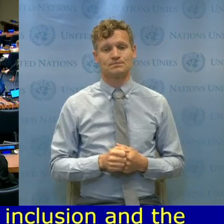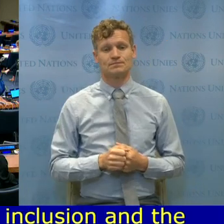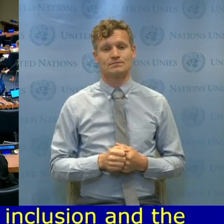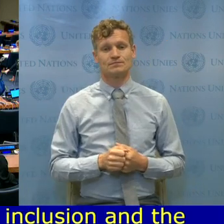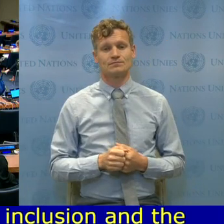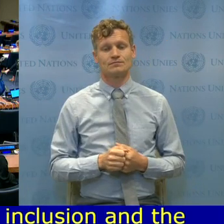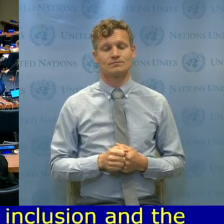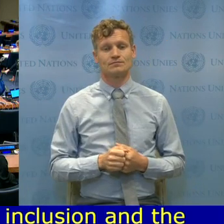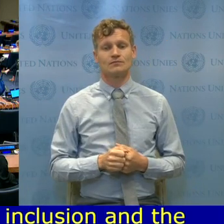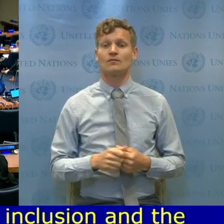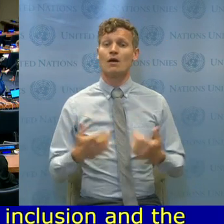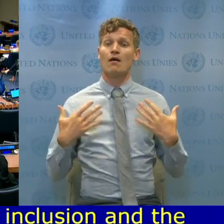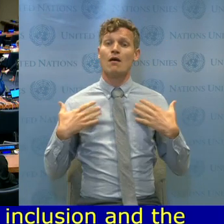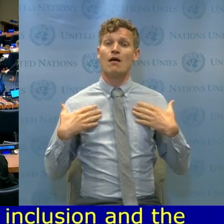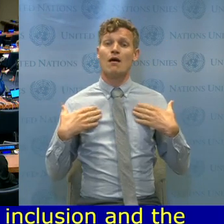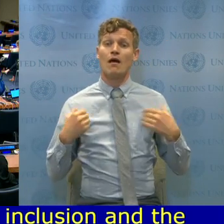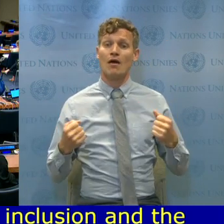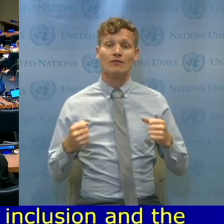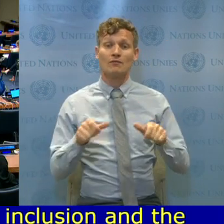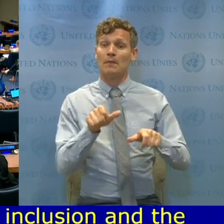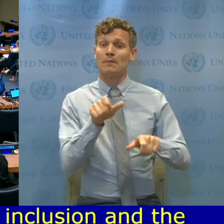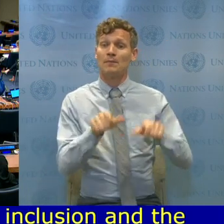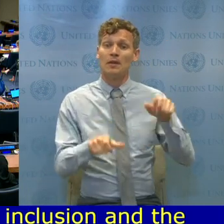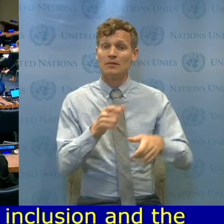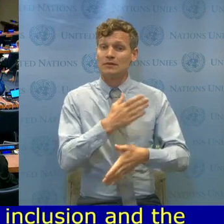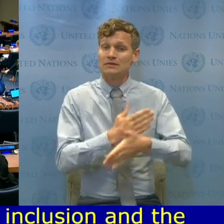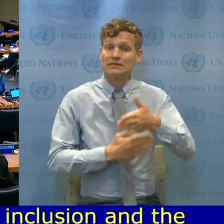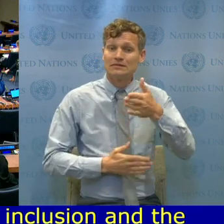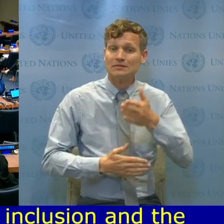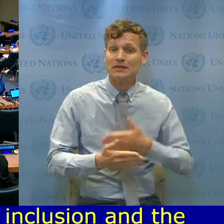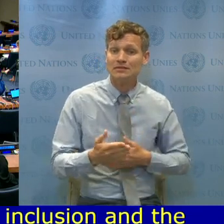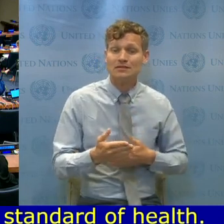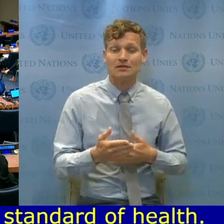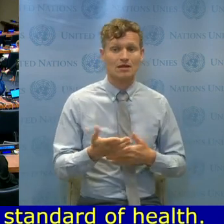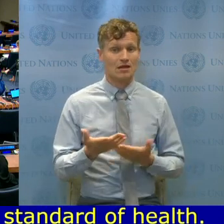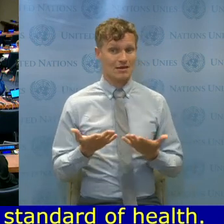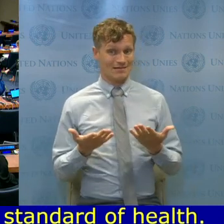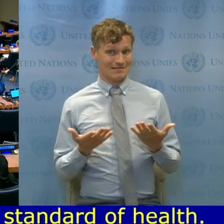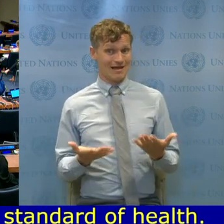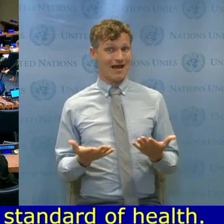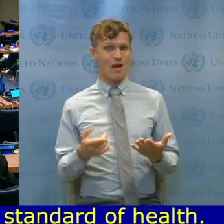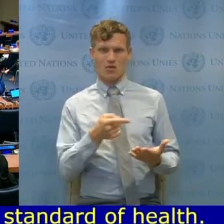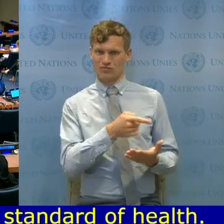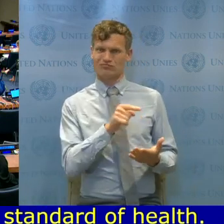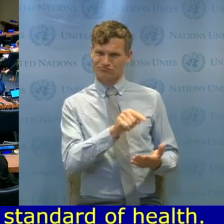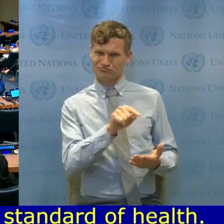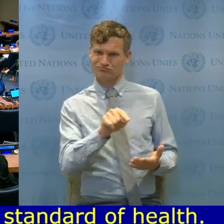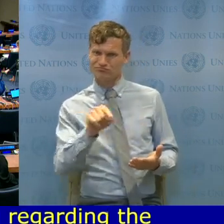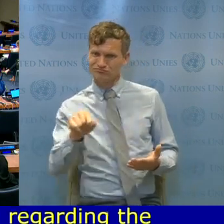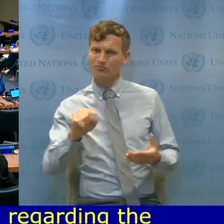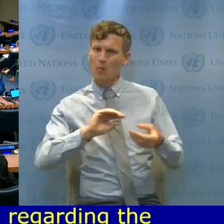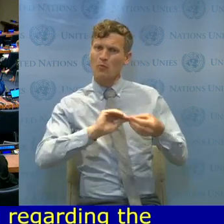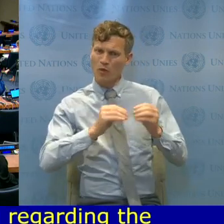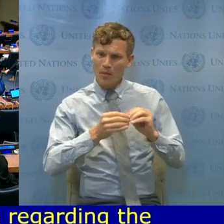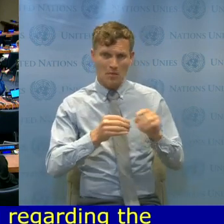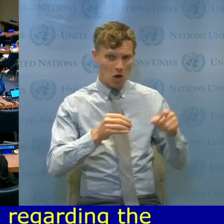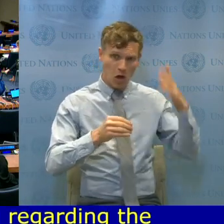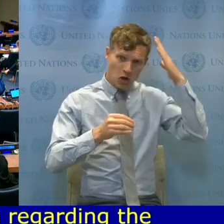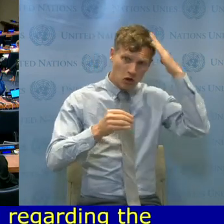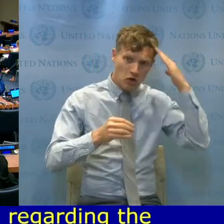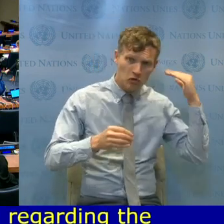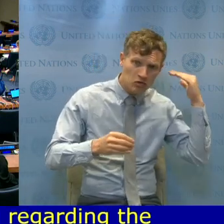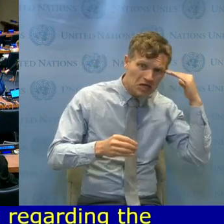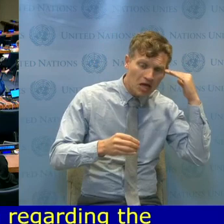of persons with disabilities that have currently become an issue, not only in Korea, but I suspect in